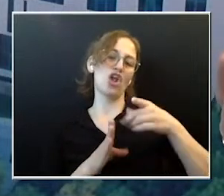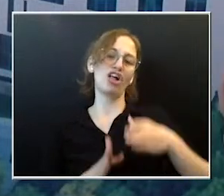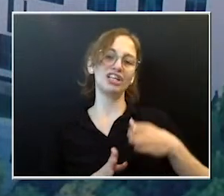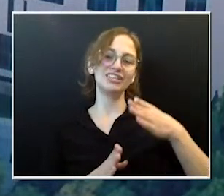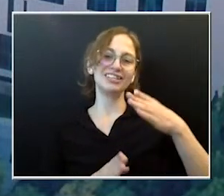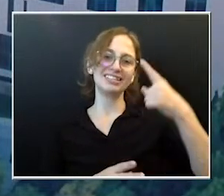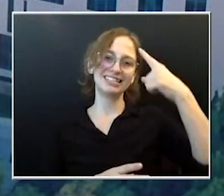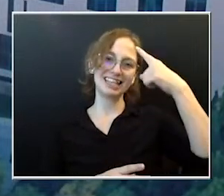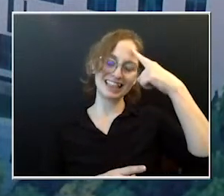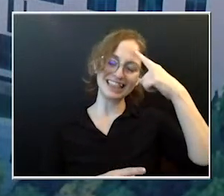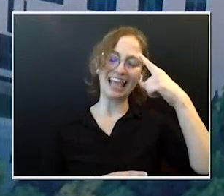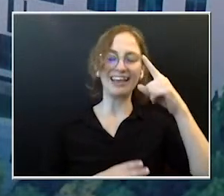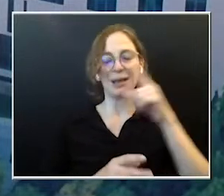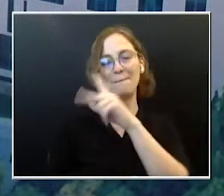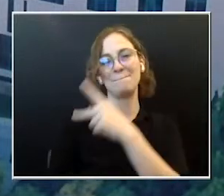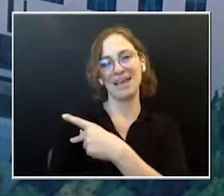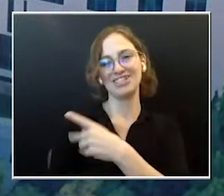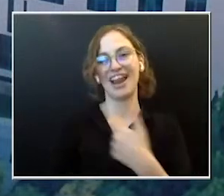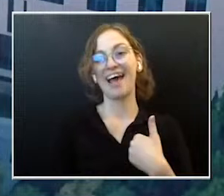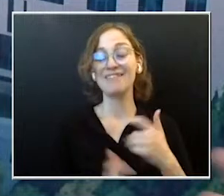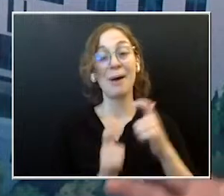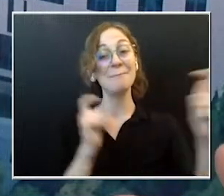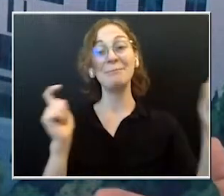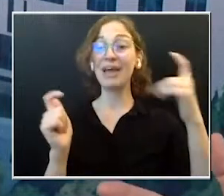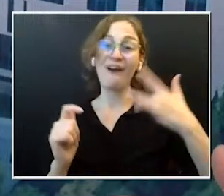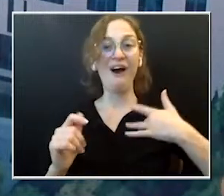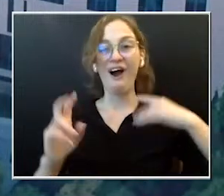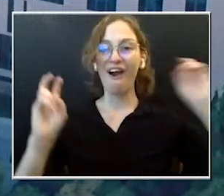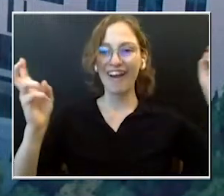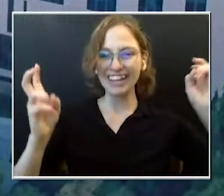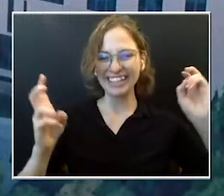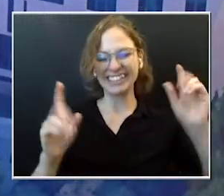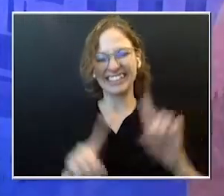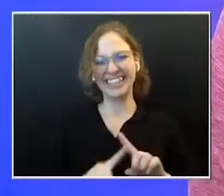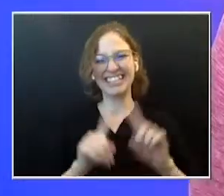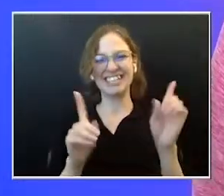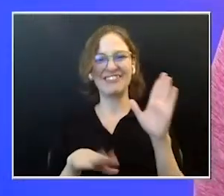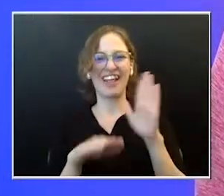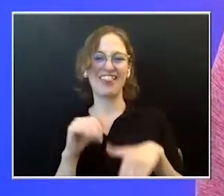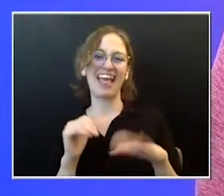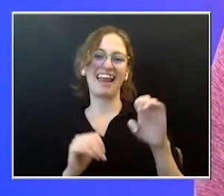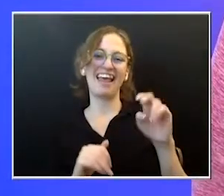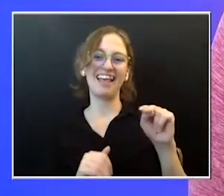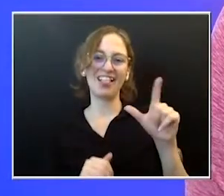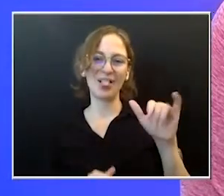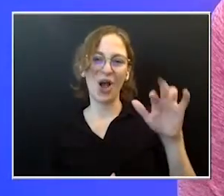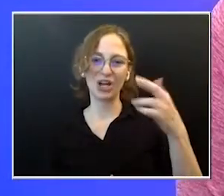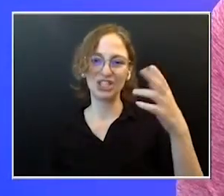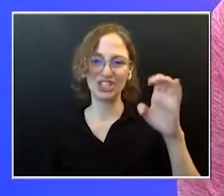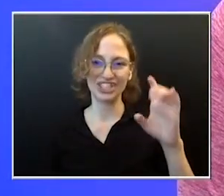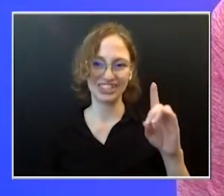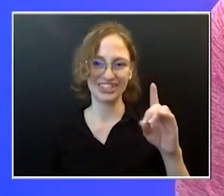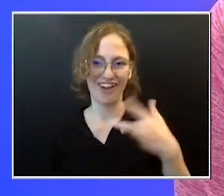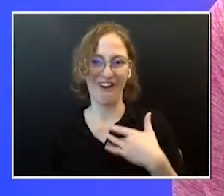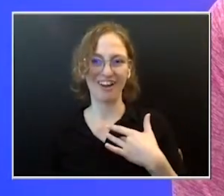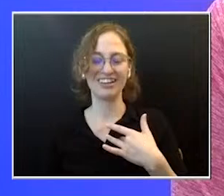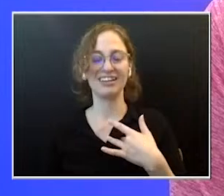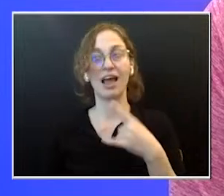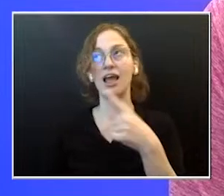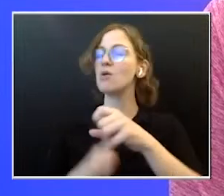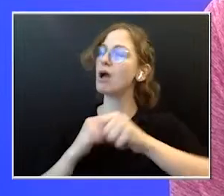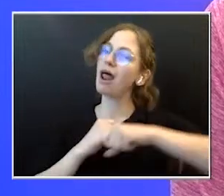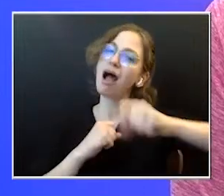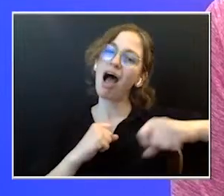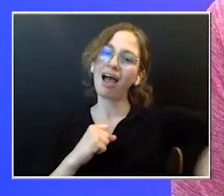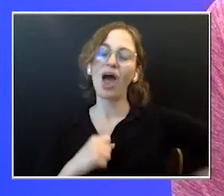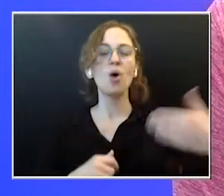enlarged heart. One's good, one's not so good. He went on and on of what a big heart you